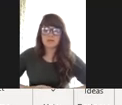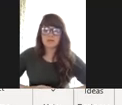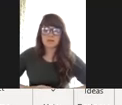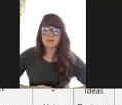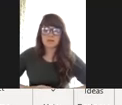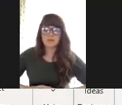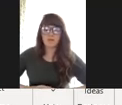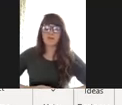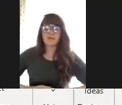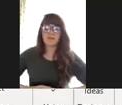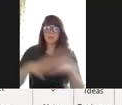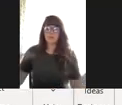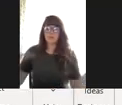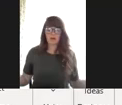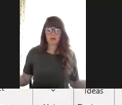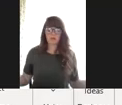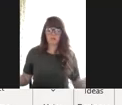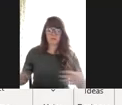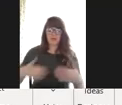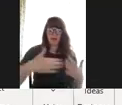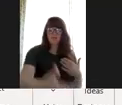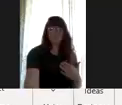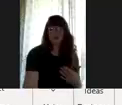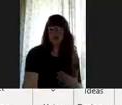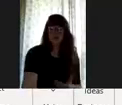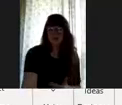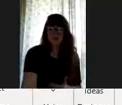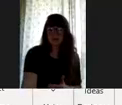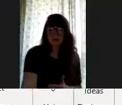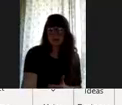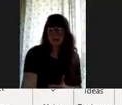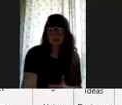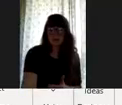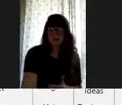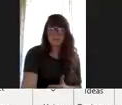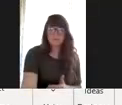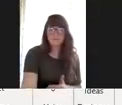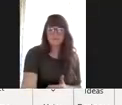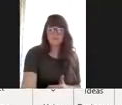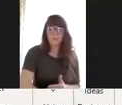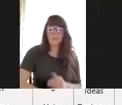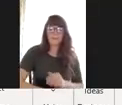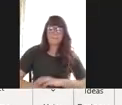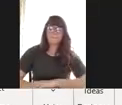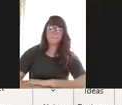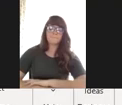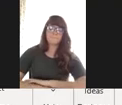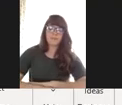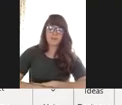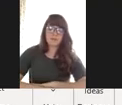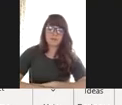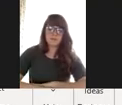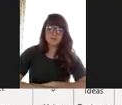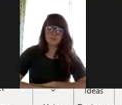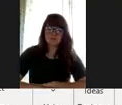represent? Well, at that moment, it was all over. We now have complete access. Right. And so it's possible that